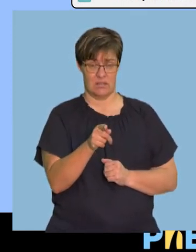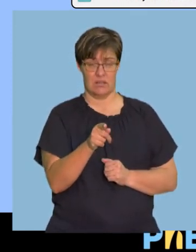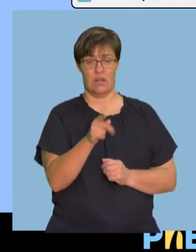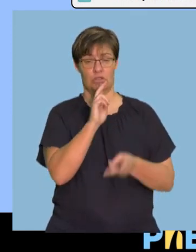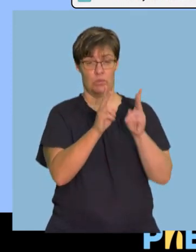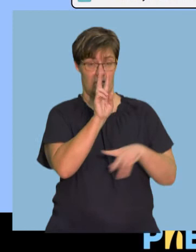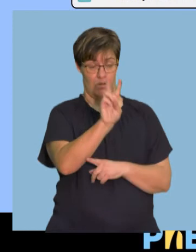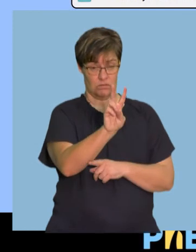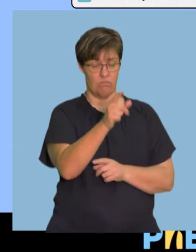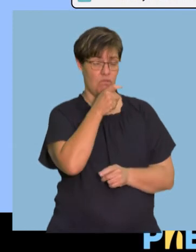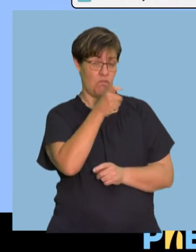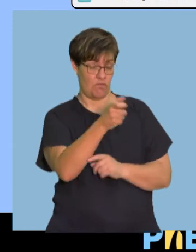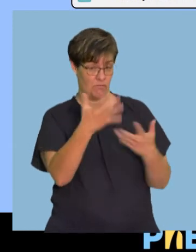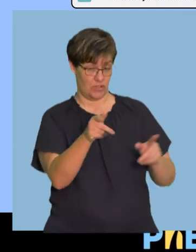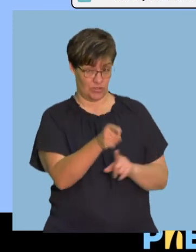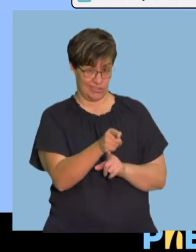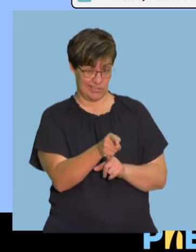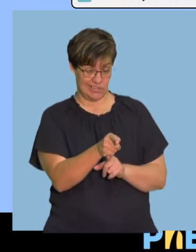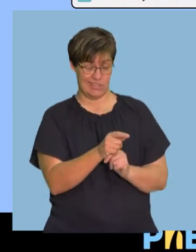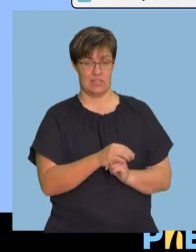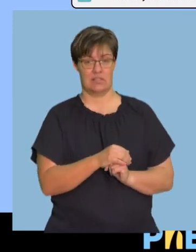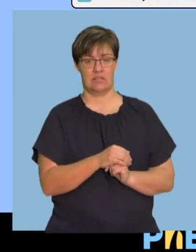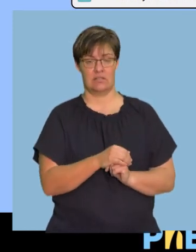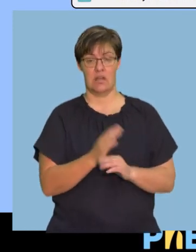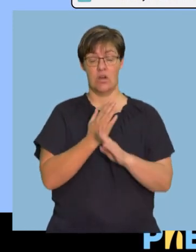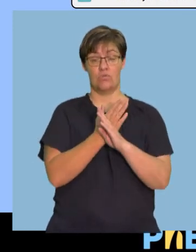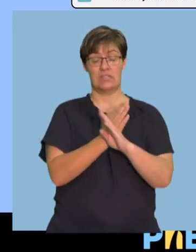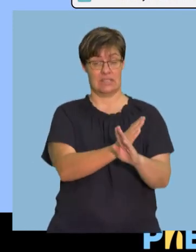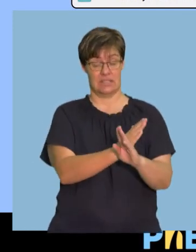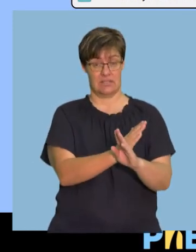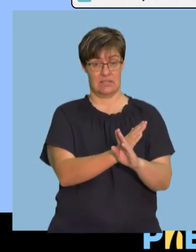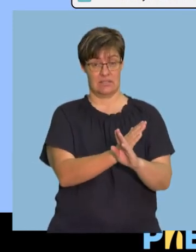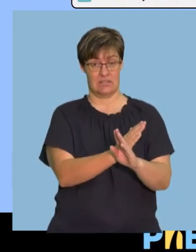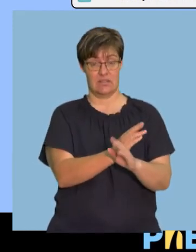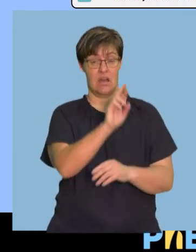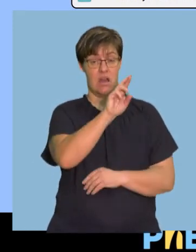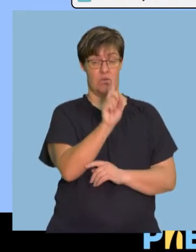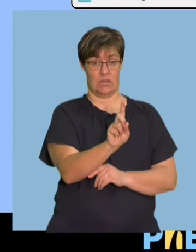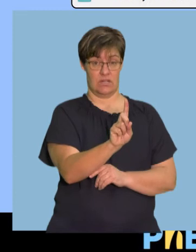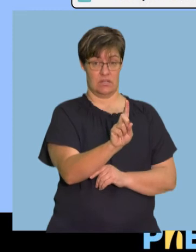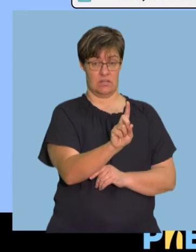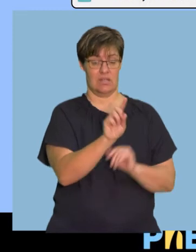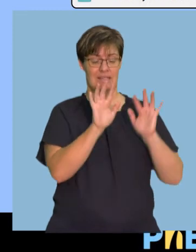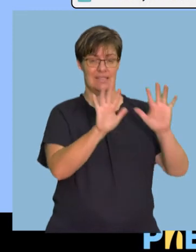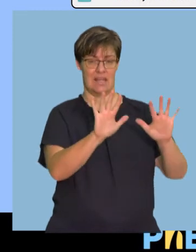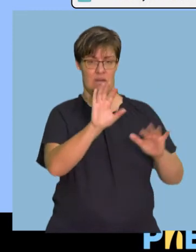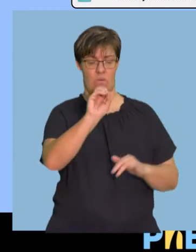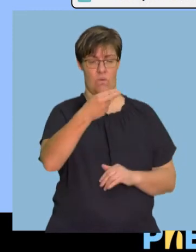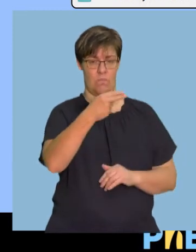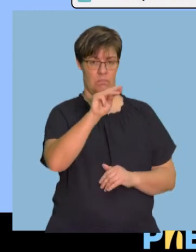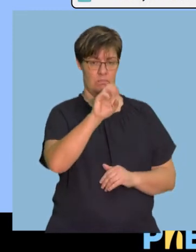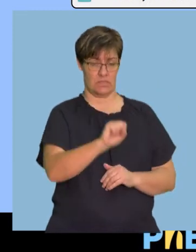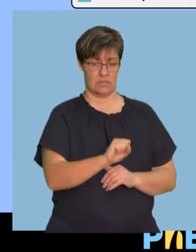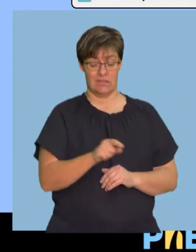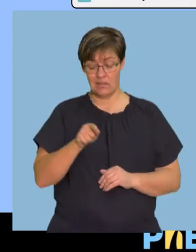12 volt. We've confirmed it's 12 volts. Okay. The resistance for R1 is 10 ohms.